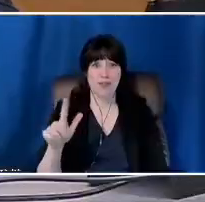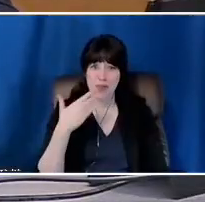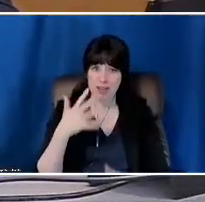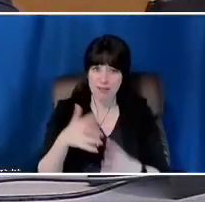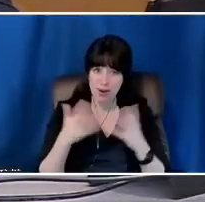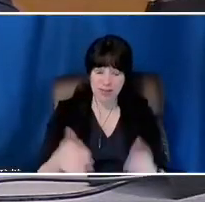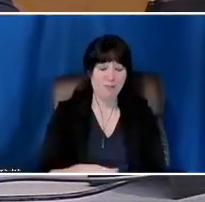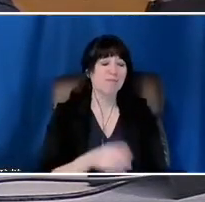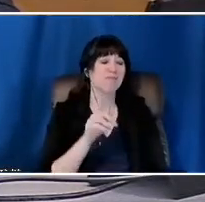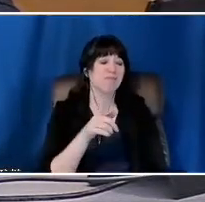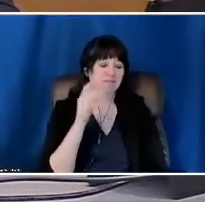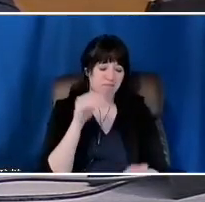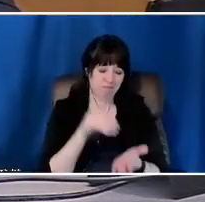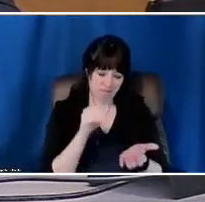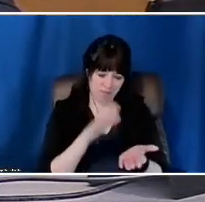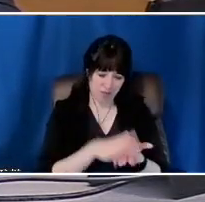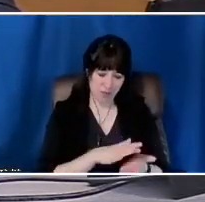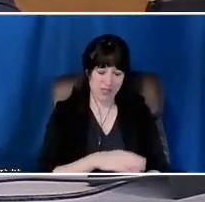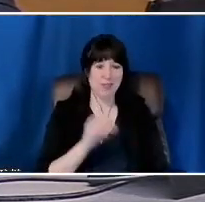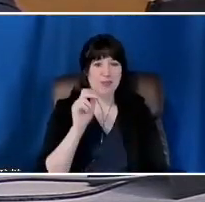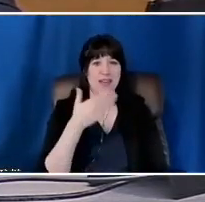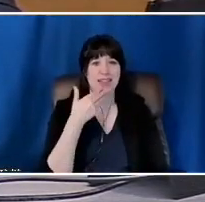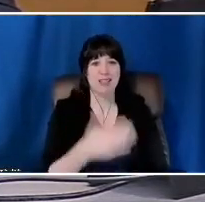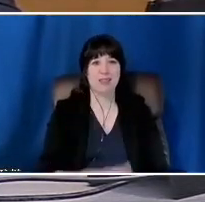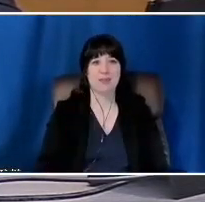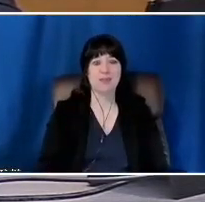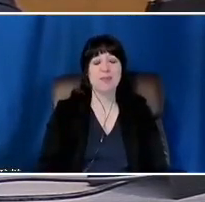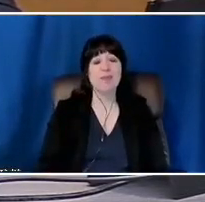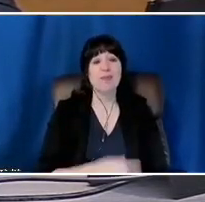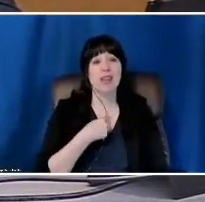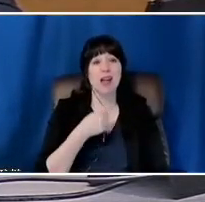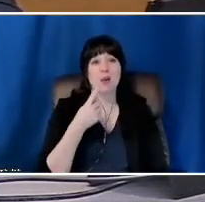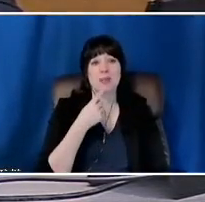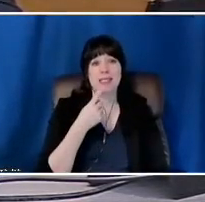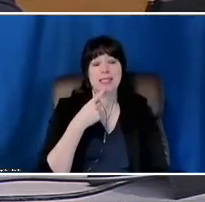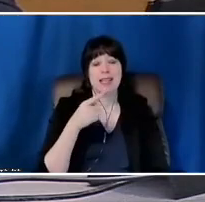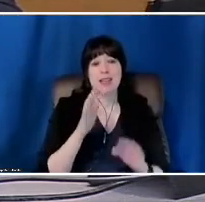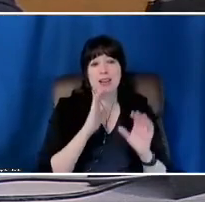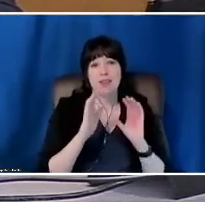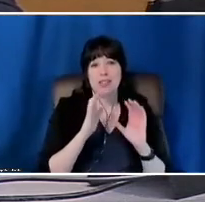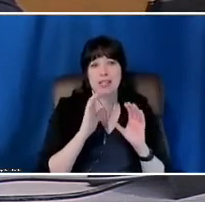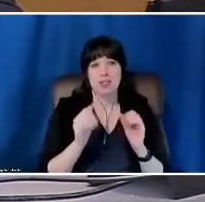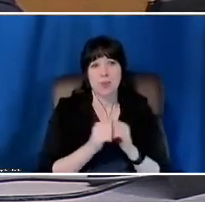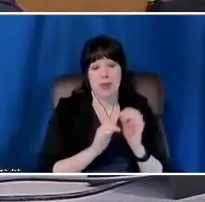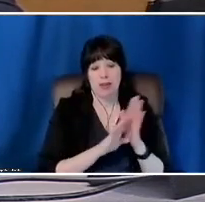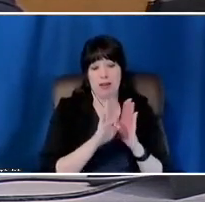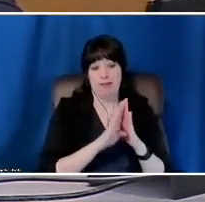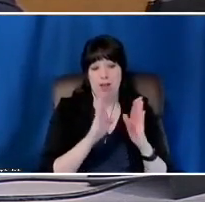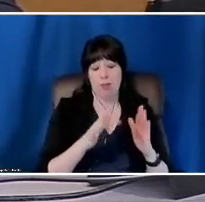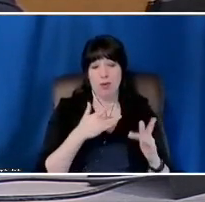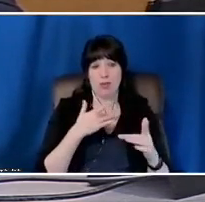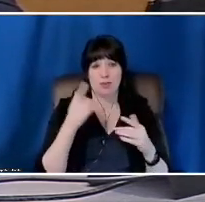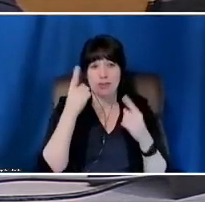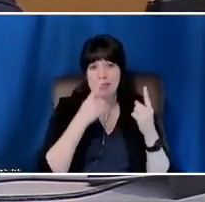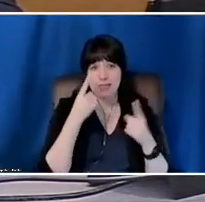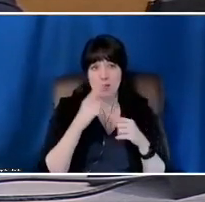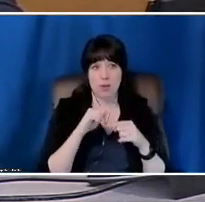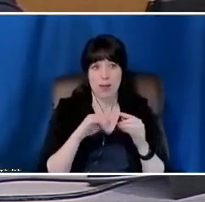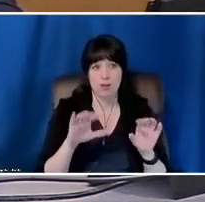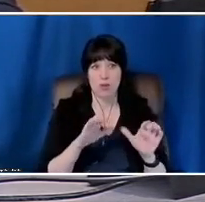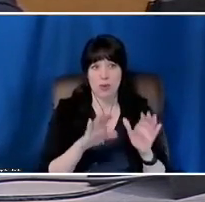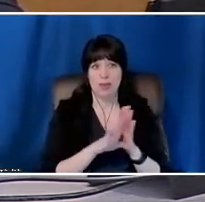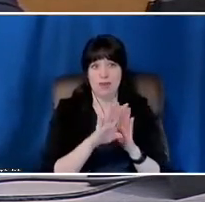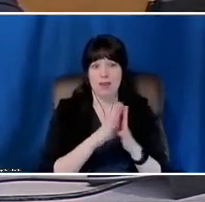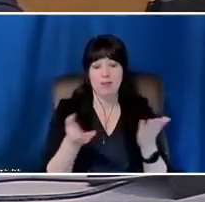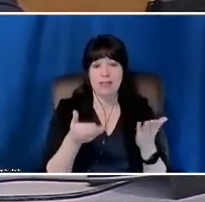Noted. Thank you, Councillor. And I will just say that in conversations with developers who are considering doing new developments here in